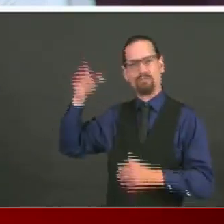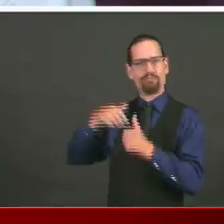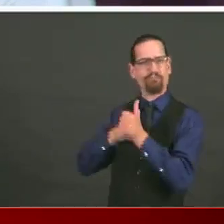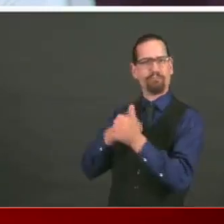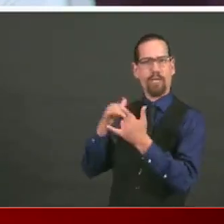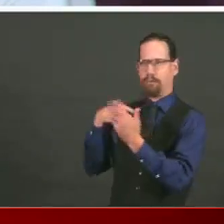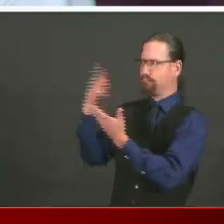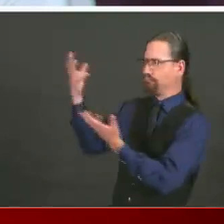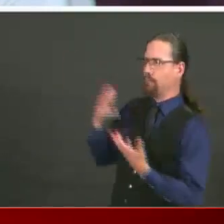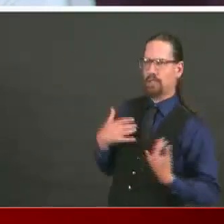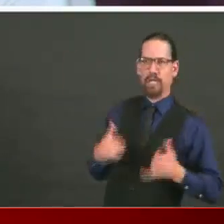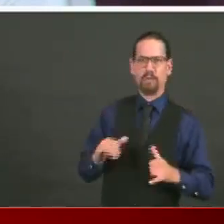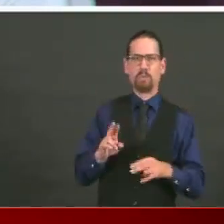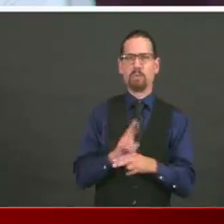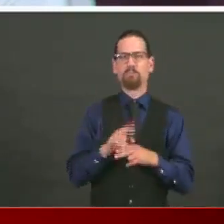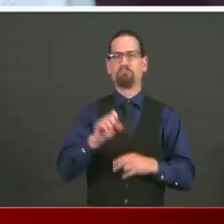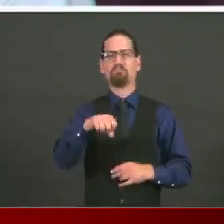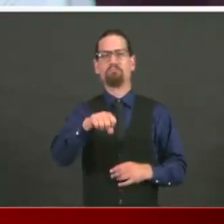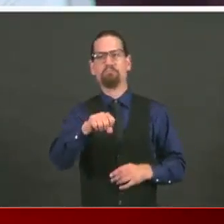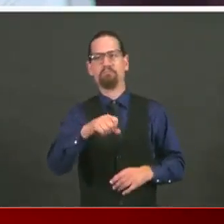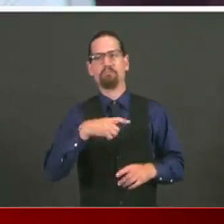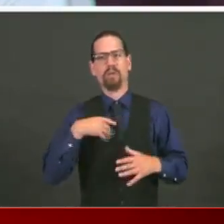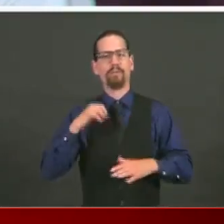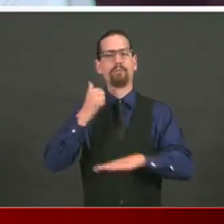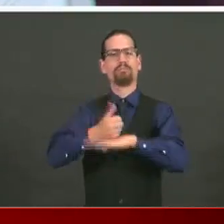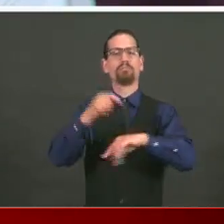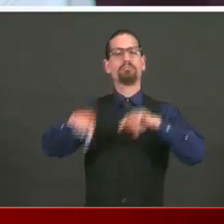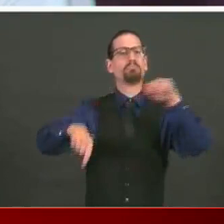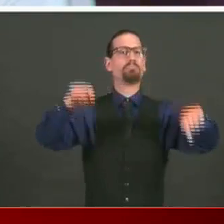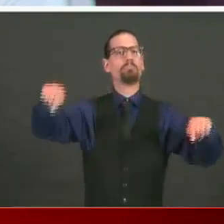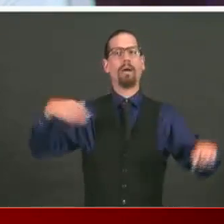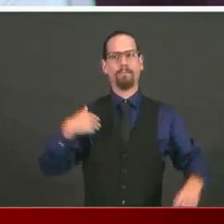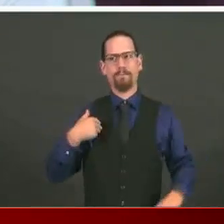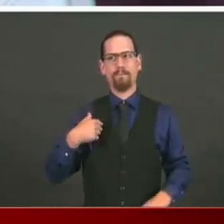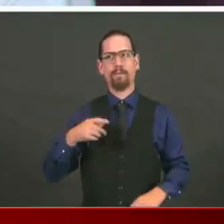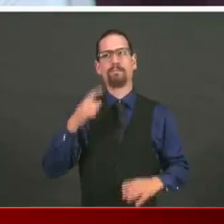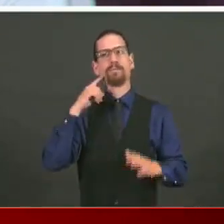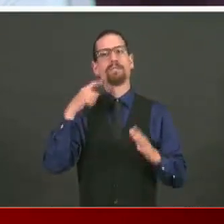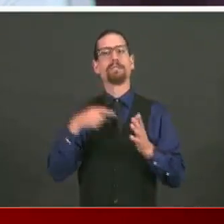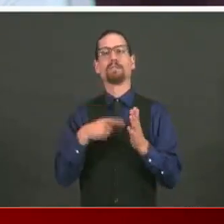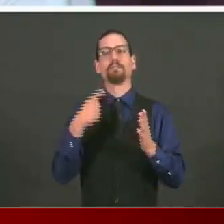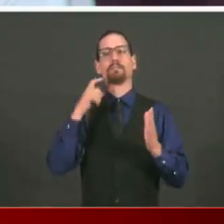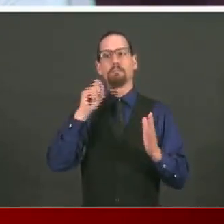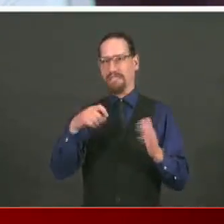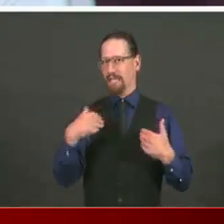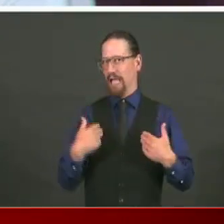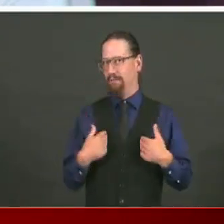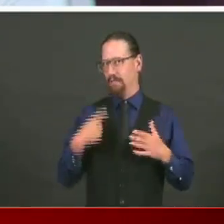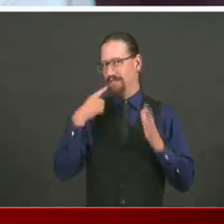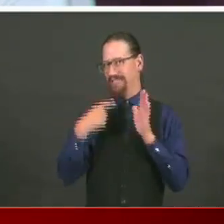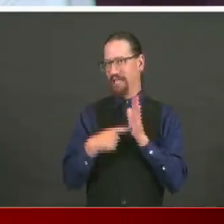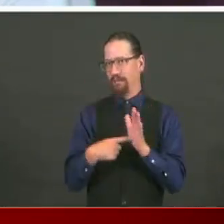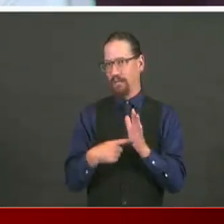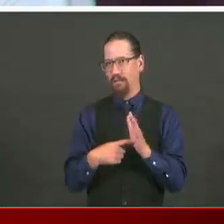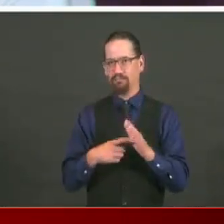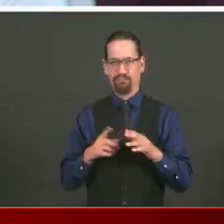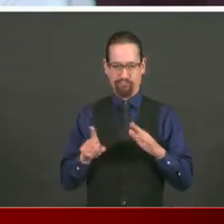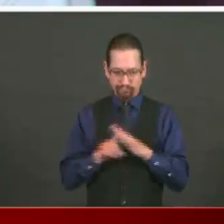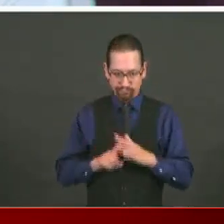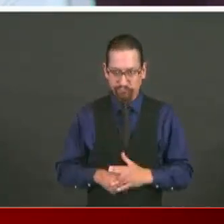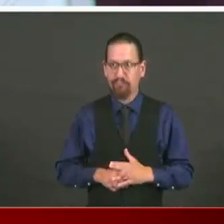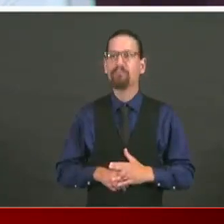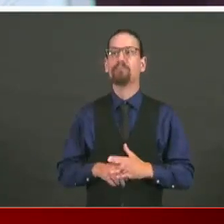from the federal government that are embedded in places where we can really target symptomatic people in hospitals or